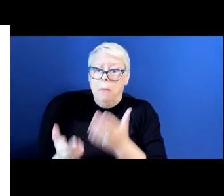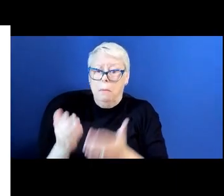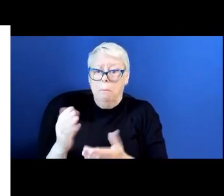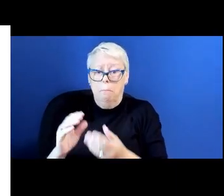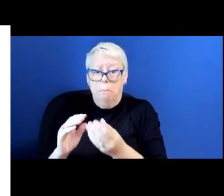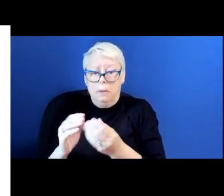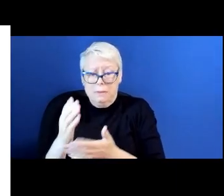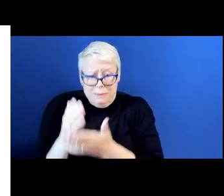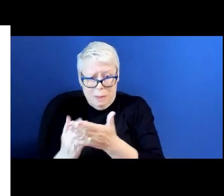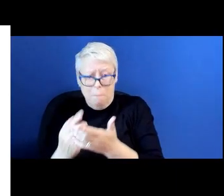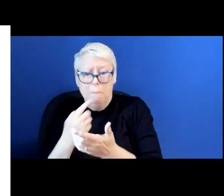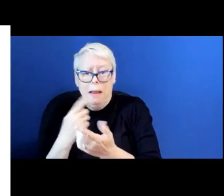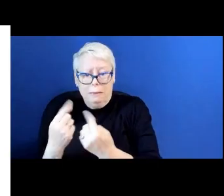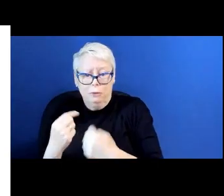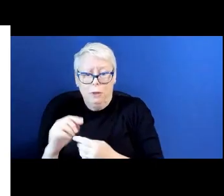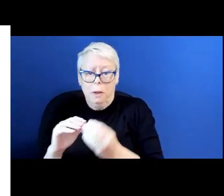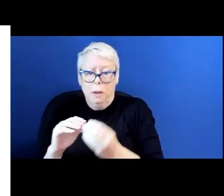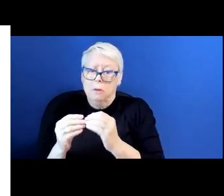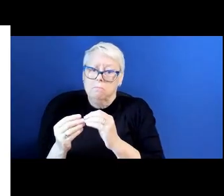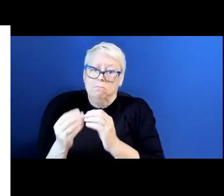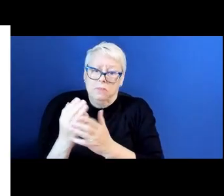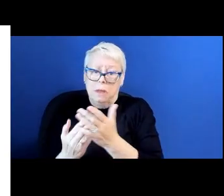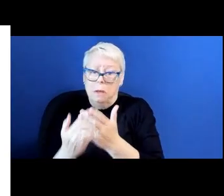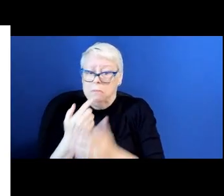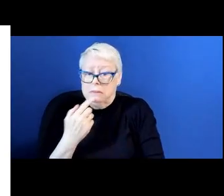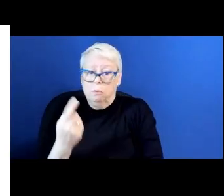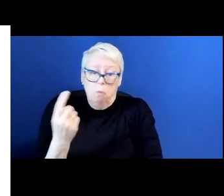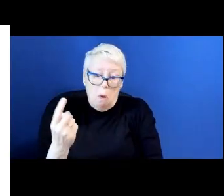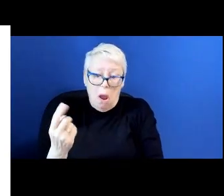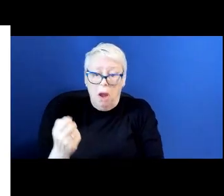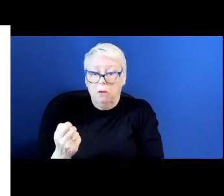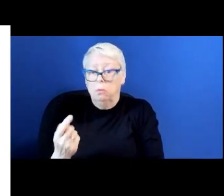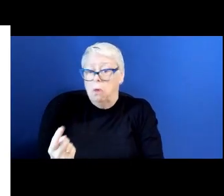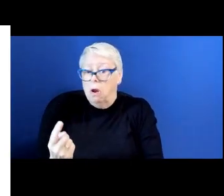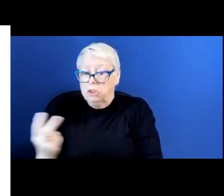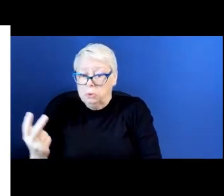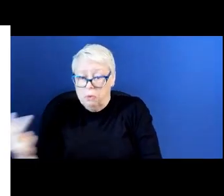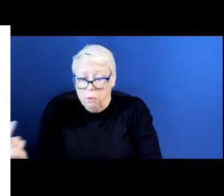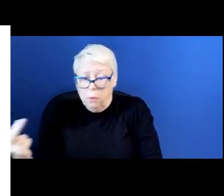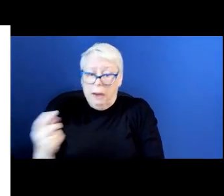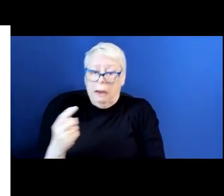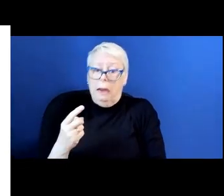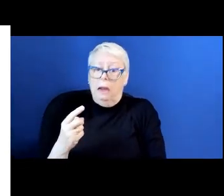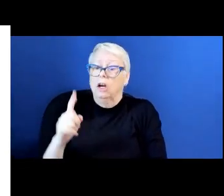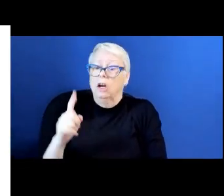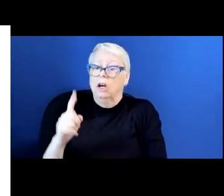all three, 1, 2, and 3. So diversity of different ways and